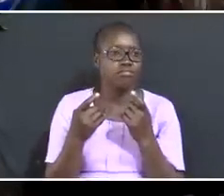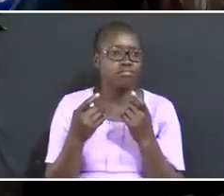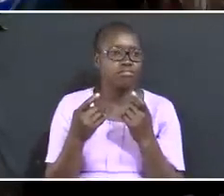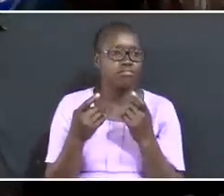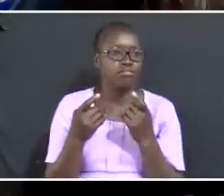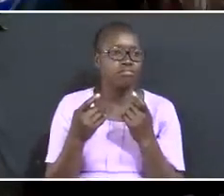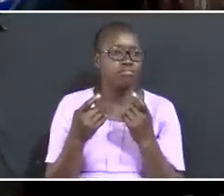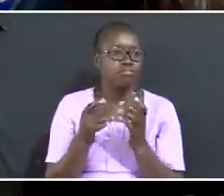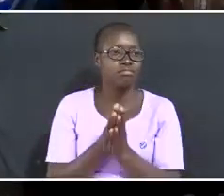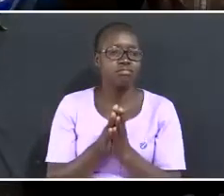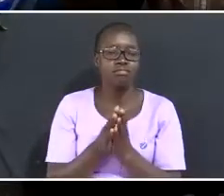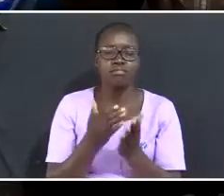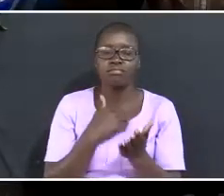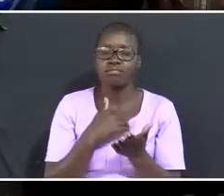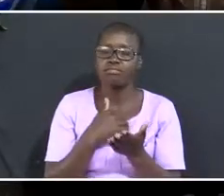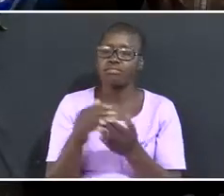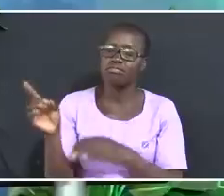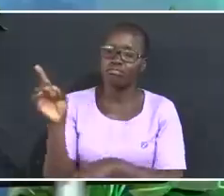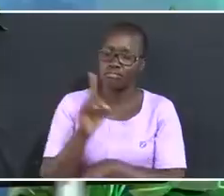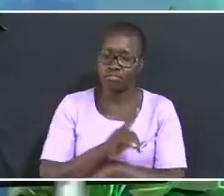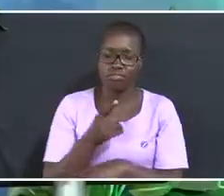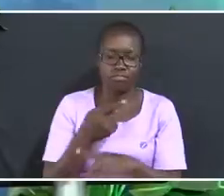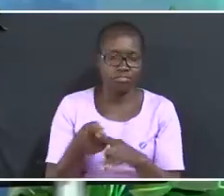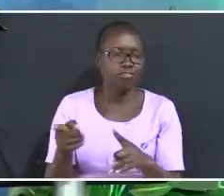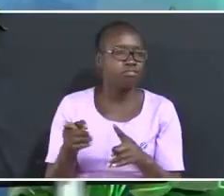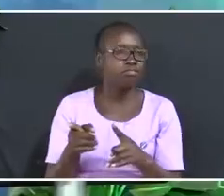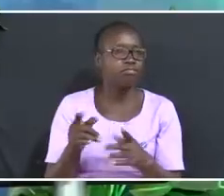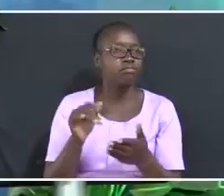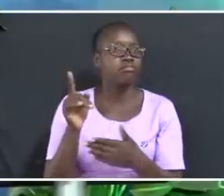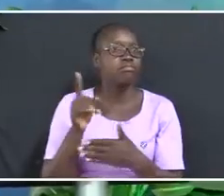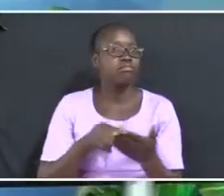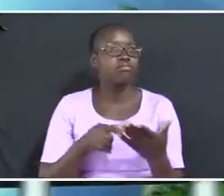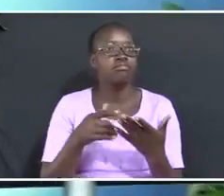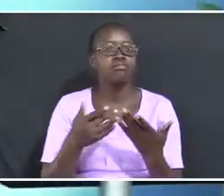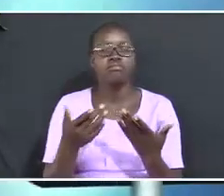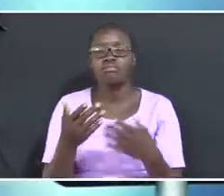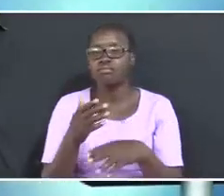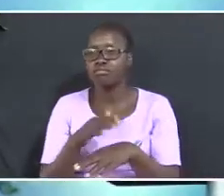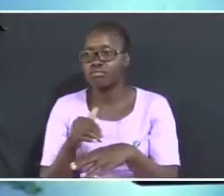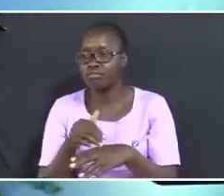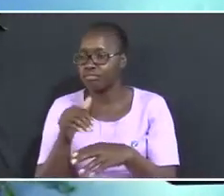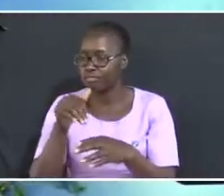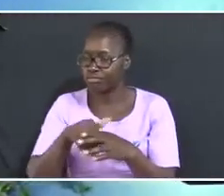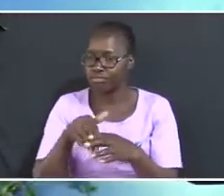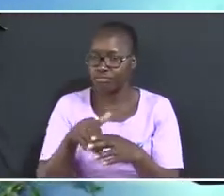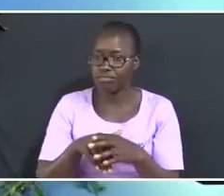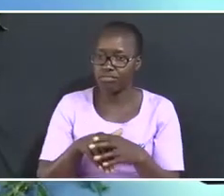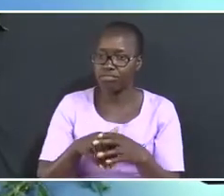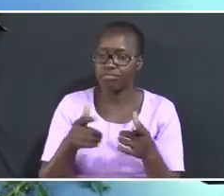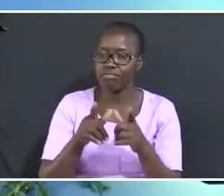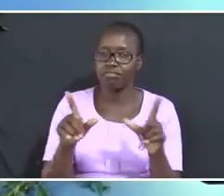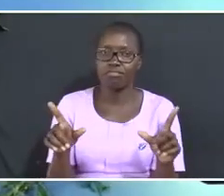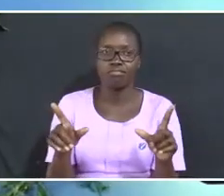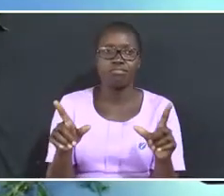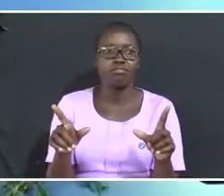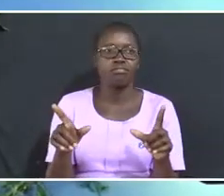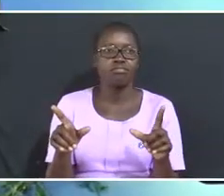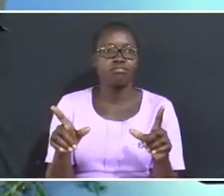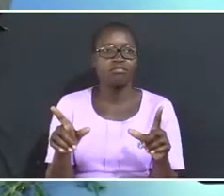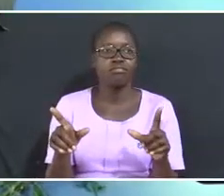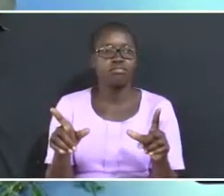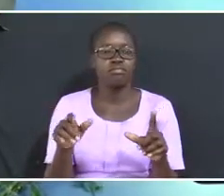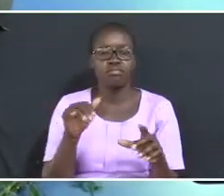Basically, we can take the whole day talking about, but basically, that's what we call internal liberty